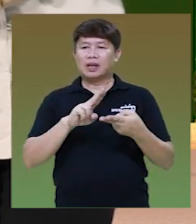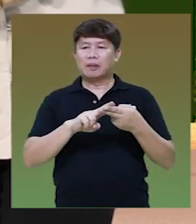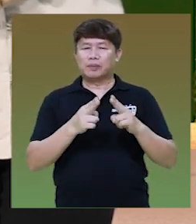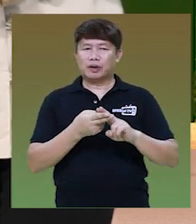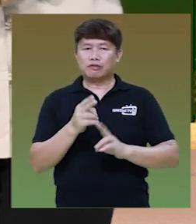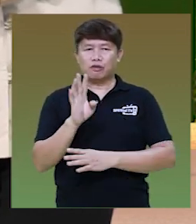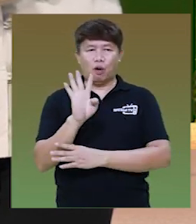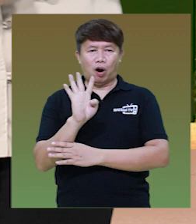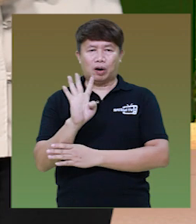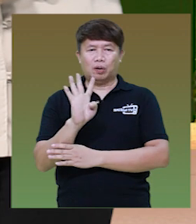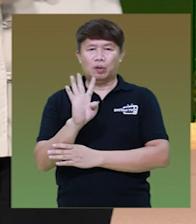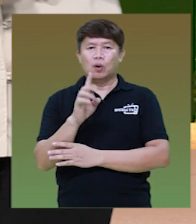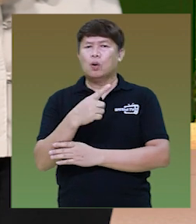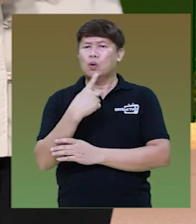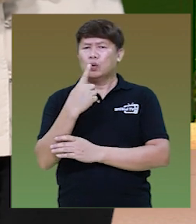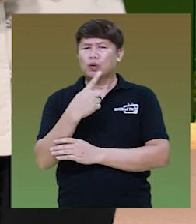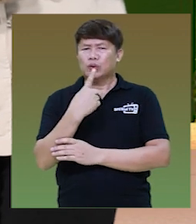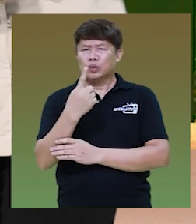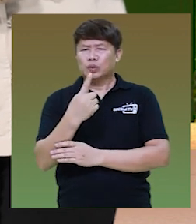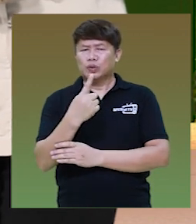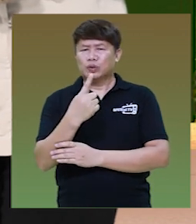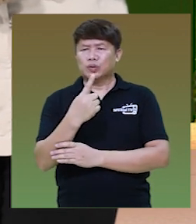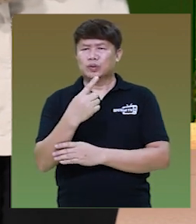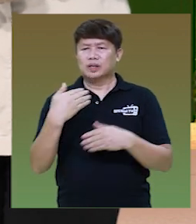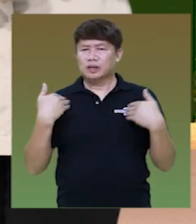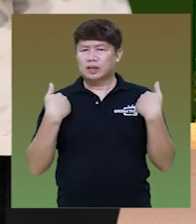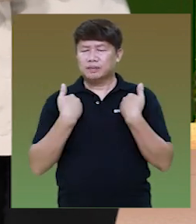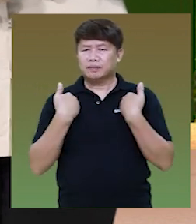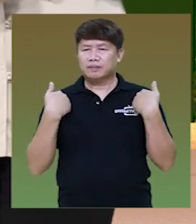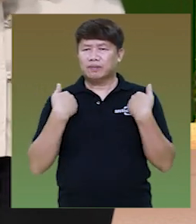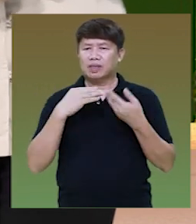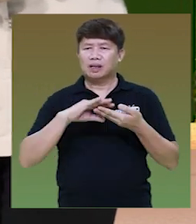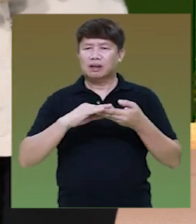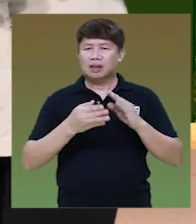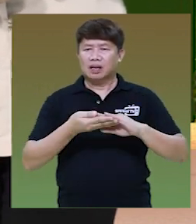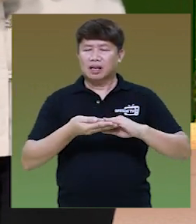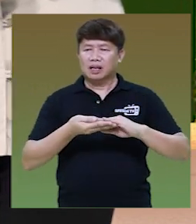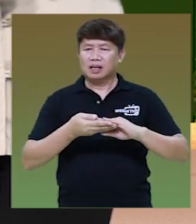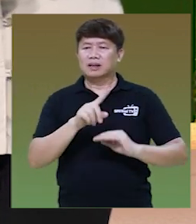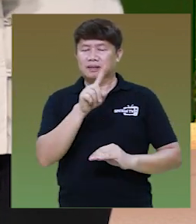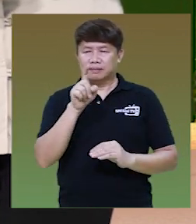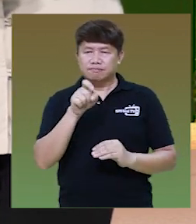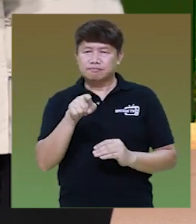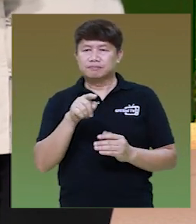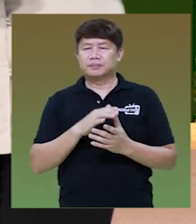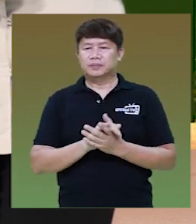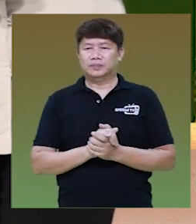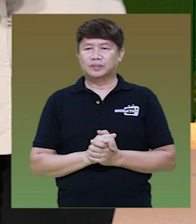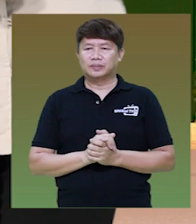Number 4. Who were the animals in the story?